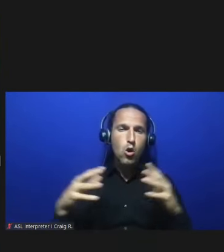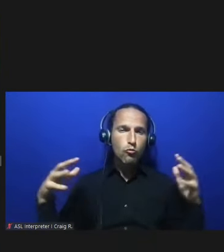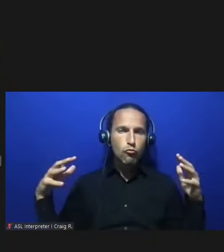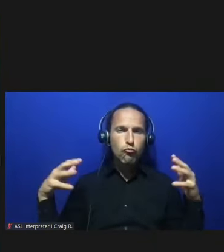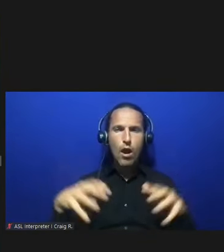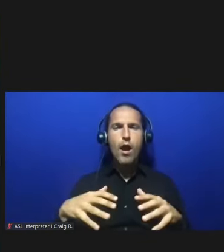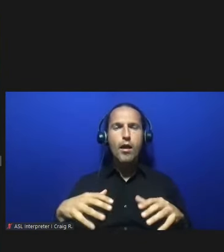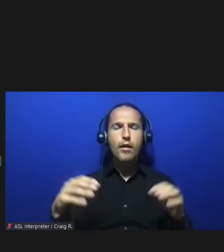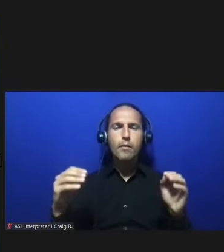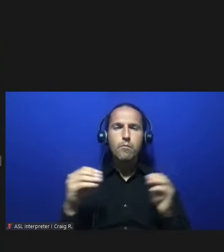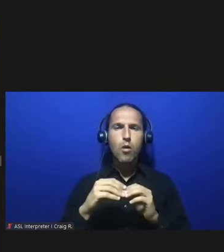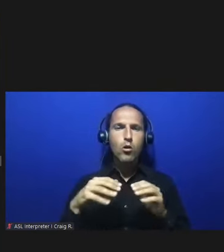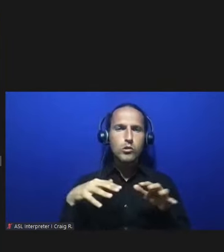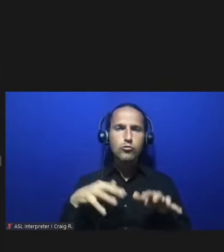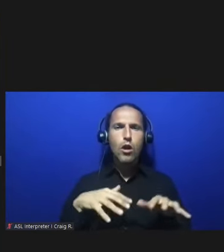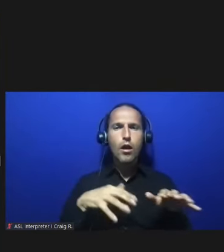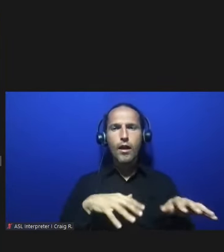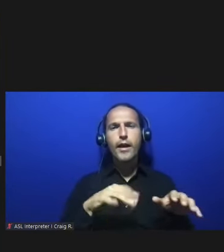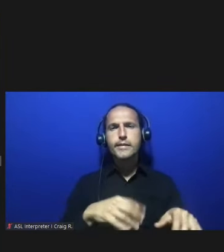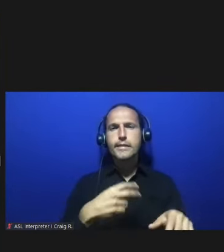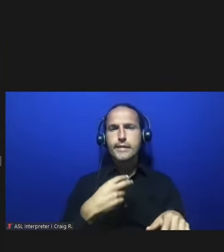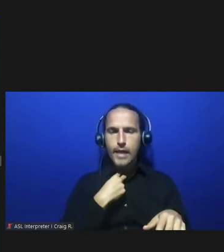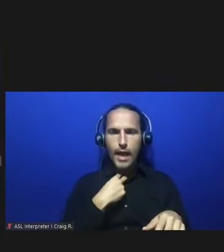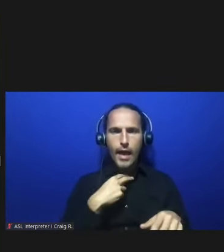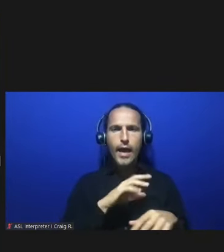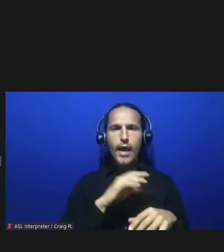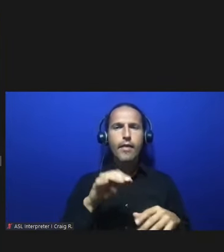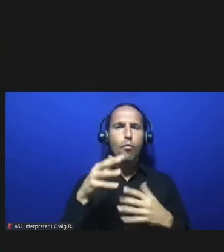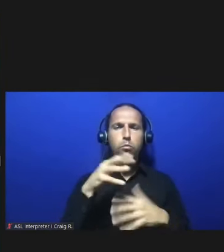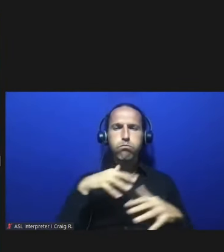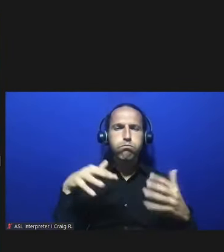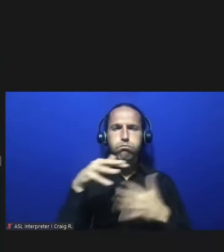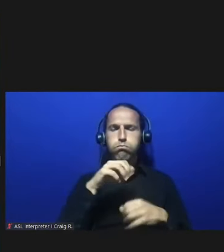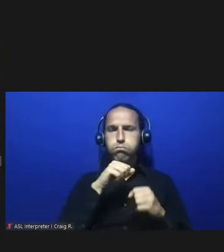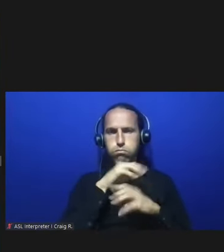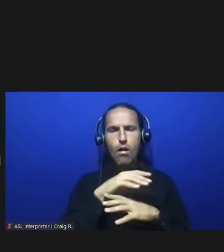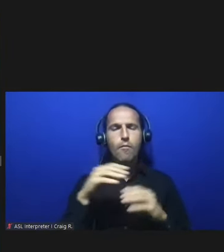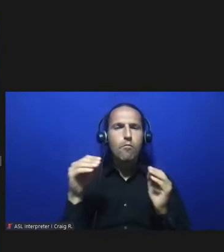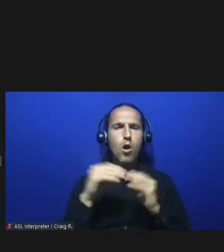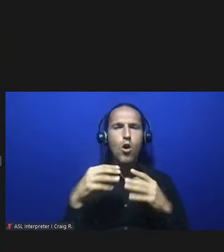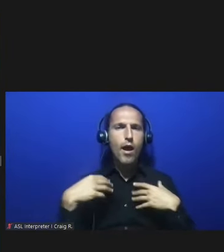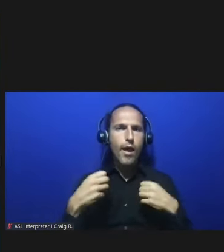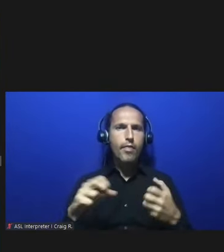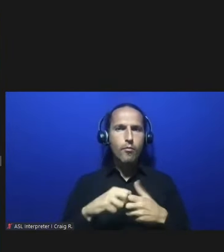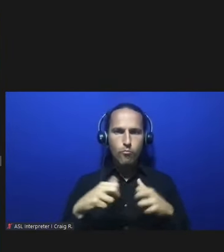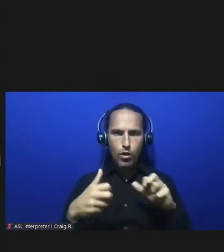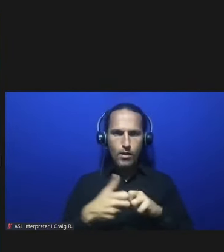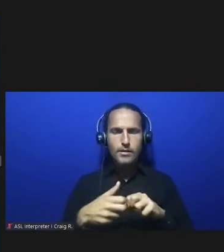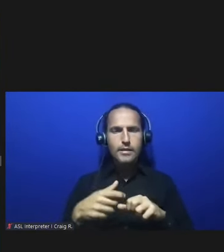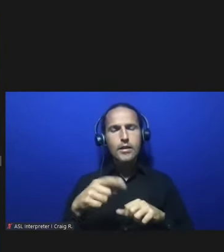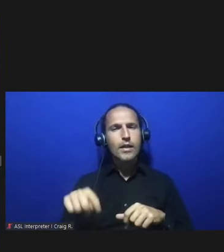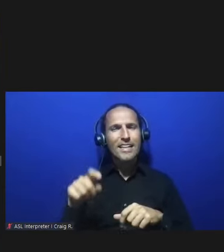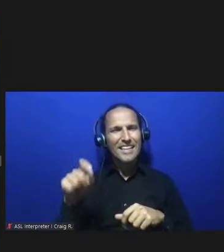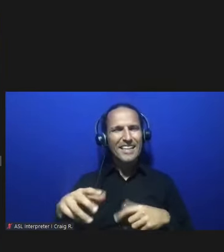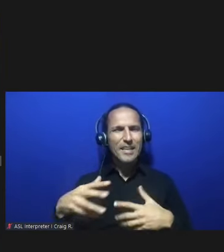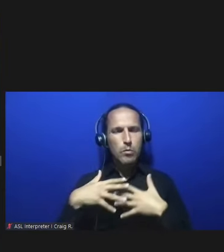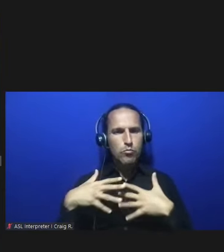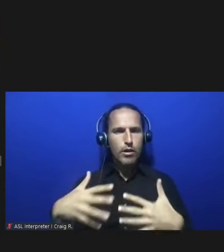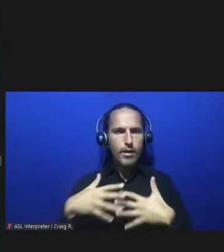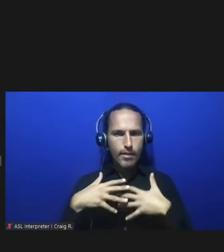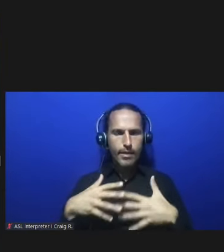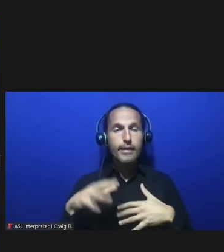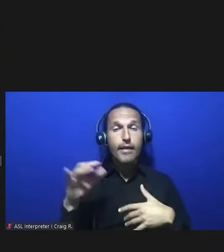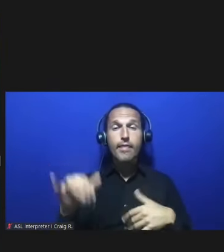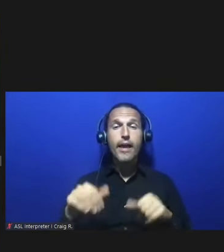more traffic congestion and gridlock, and the emissions create even more health problems. We all need to breathe, and